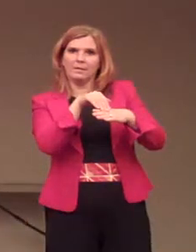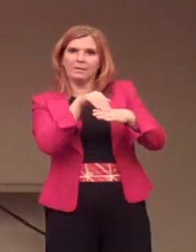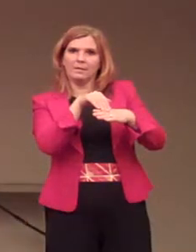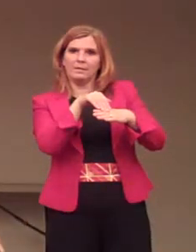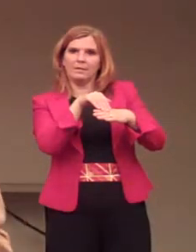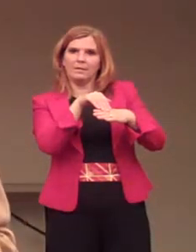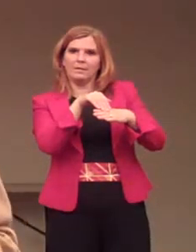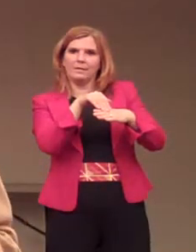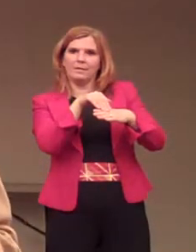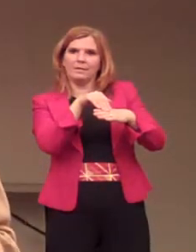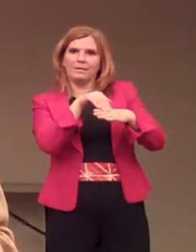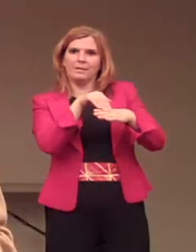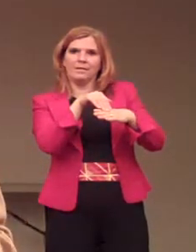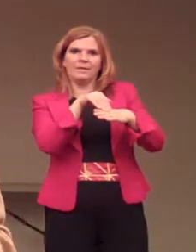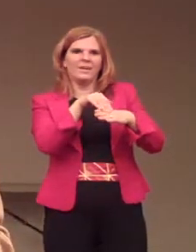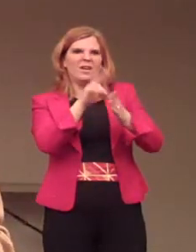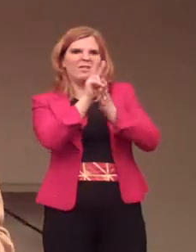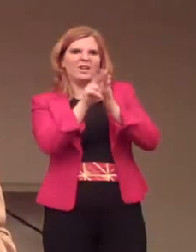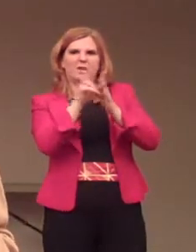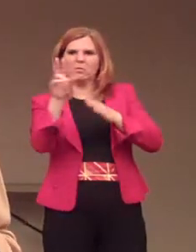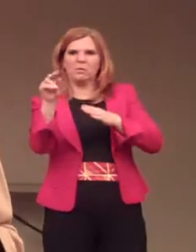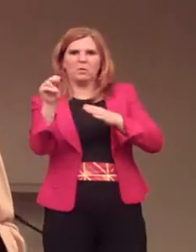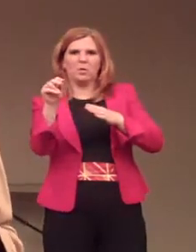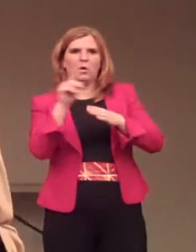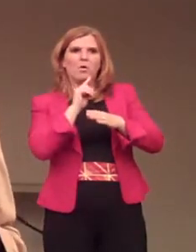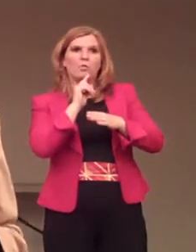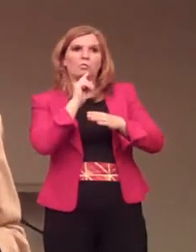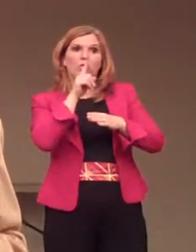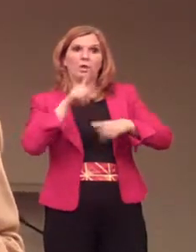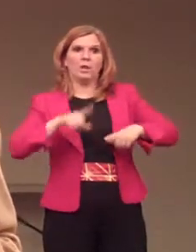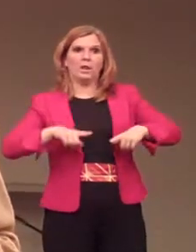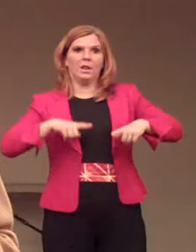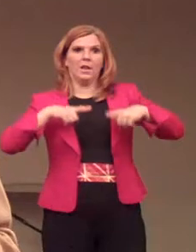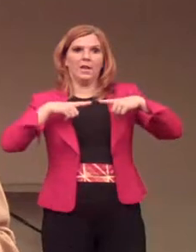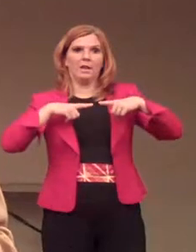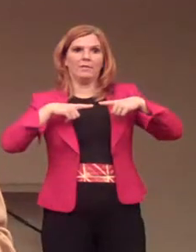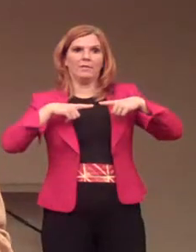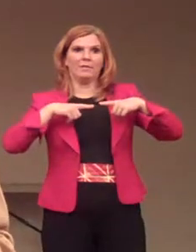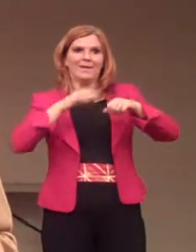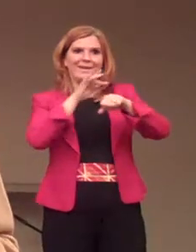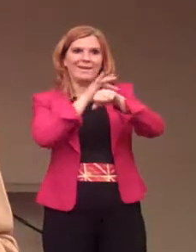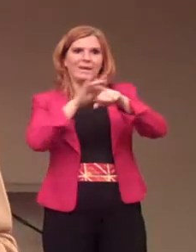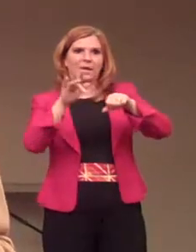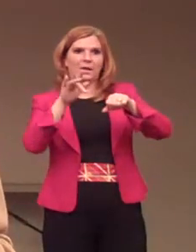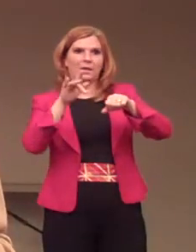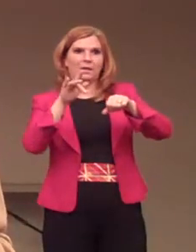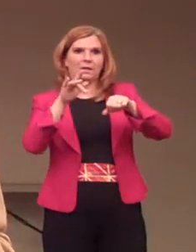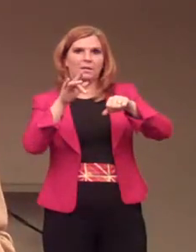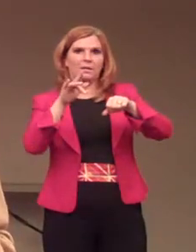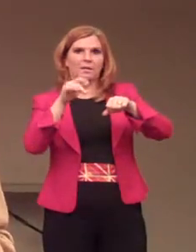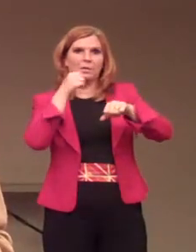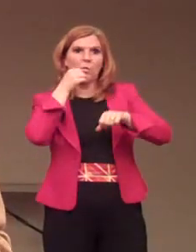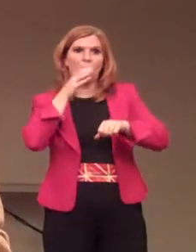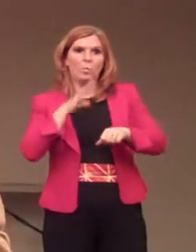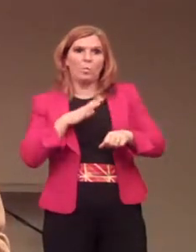videos. No. Real, live, naked